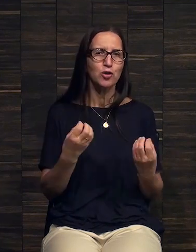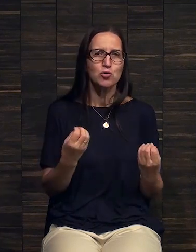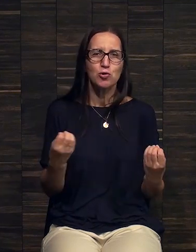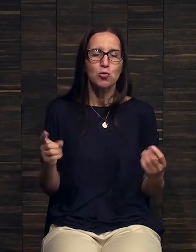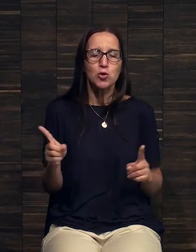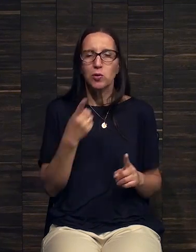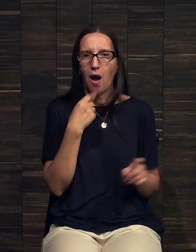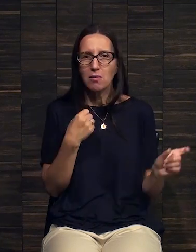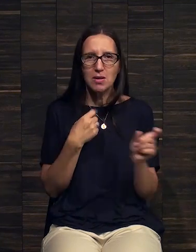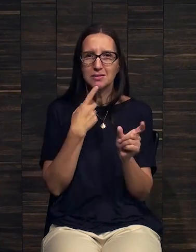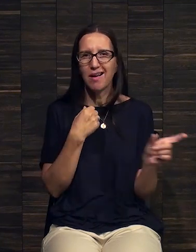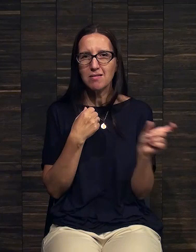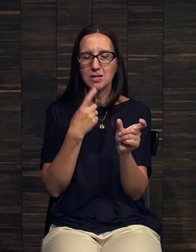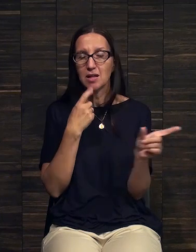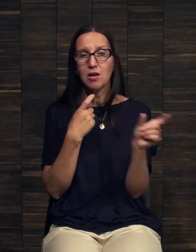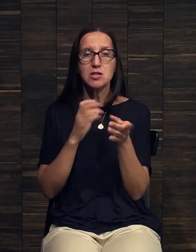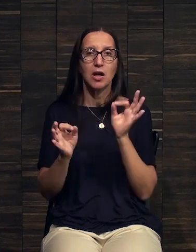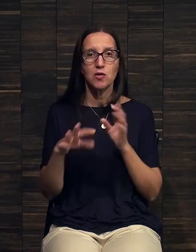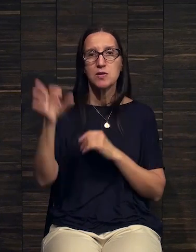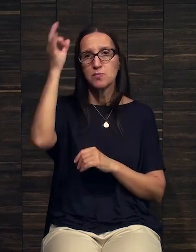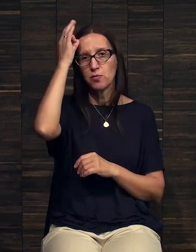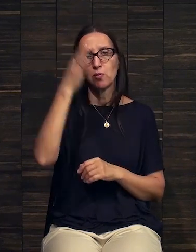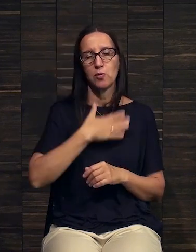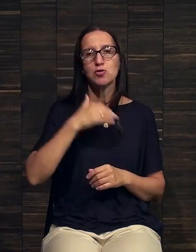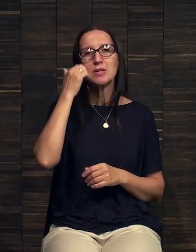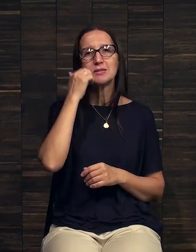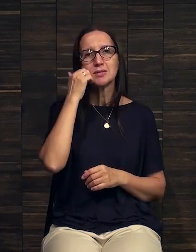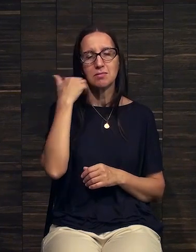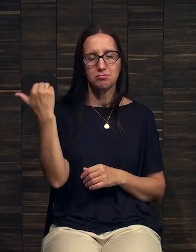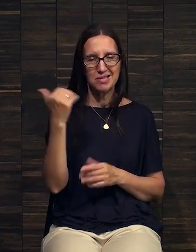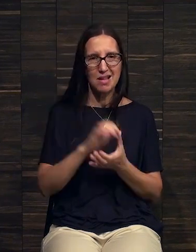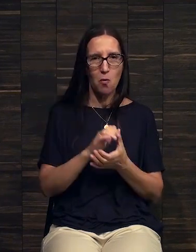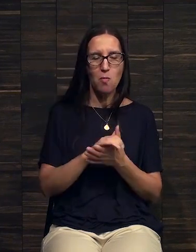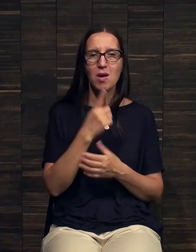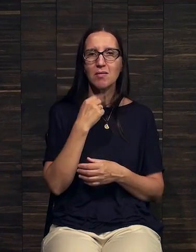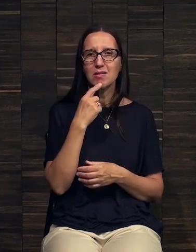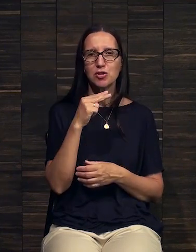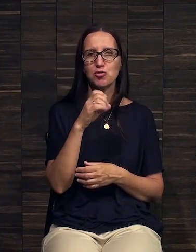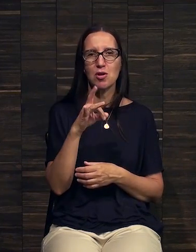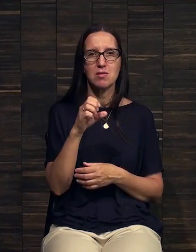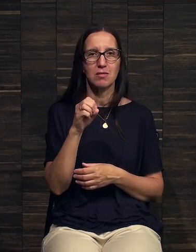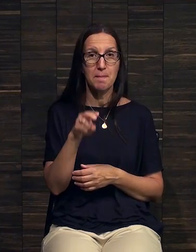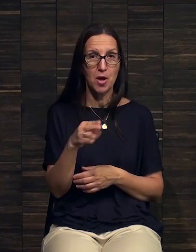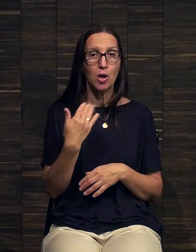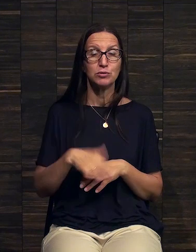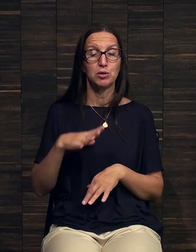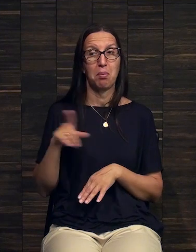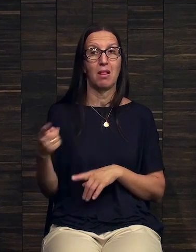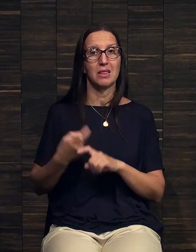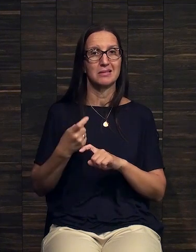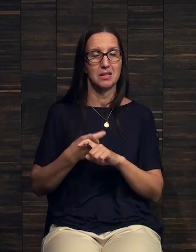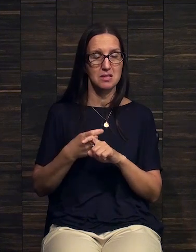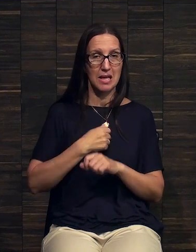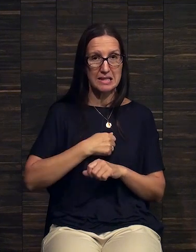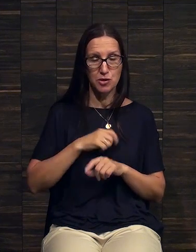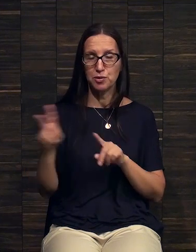and more of the red evil men, and Red Skull, that also it was transformed from